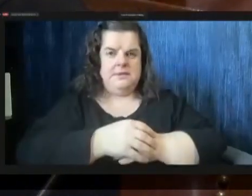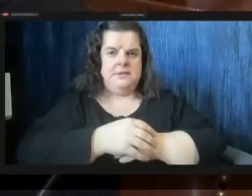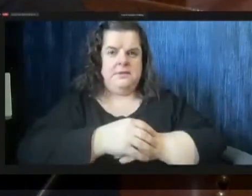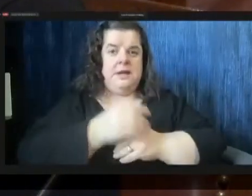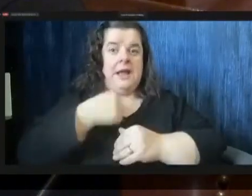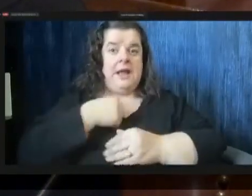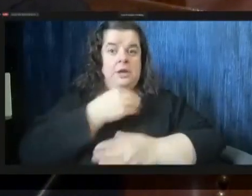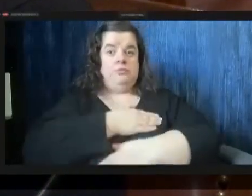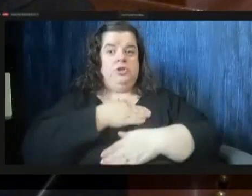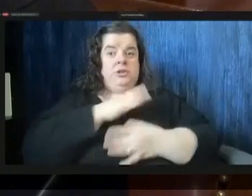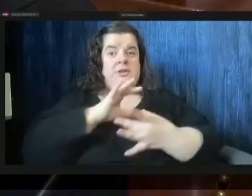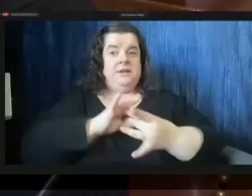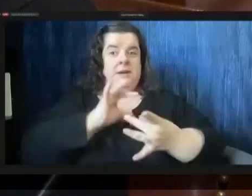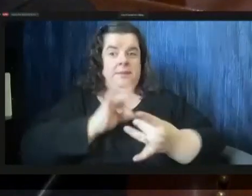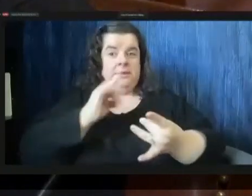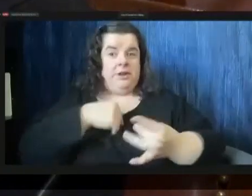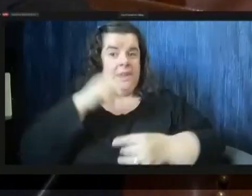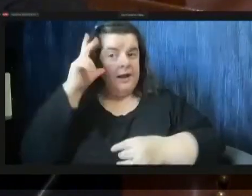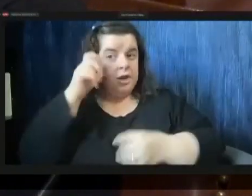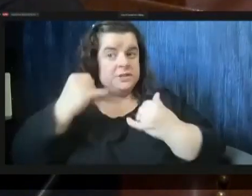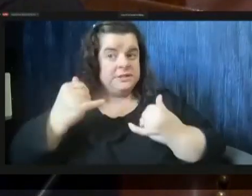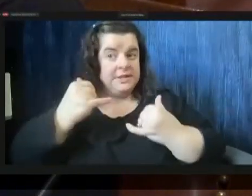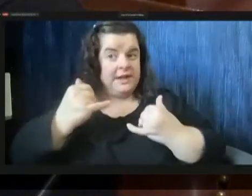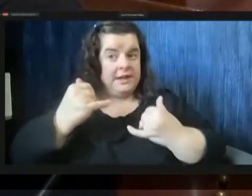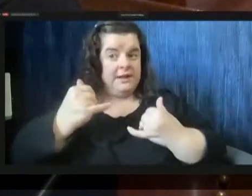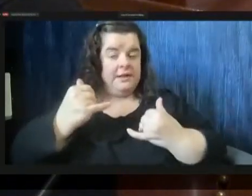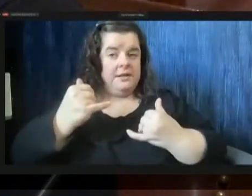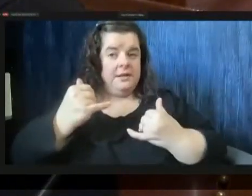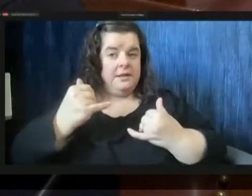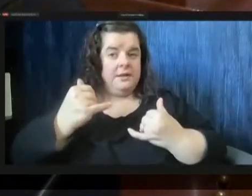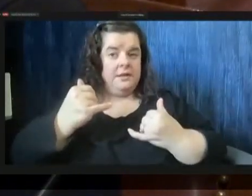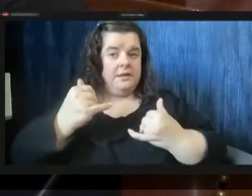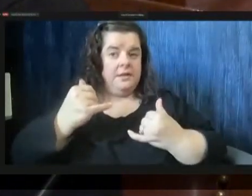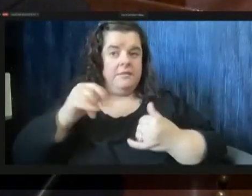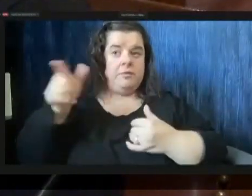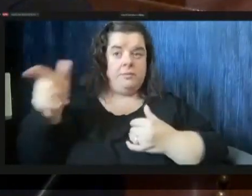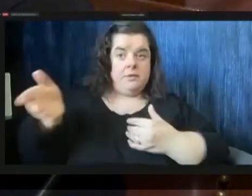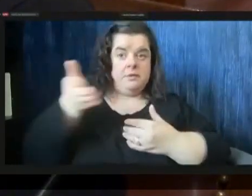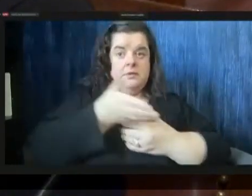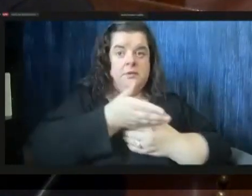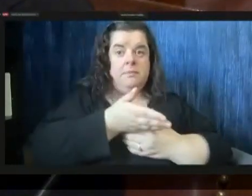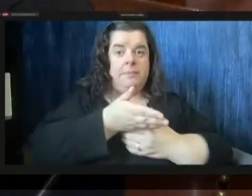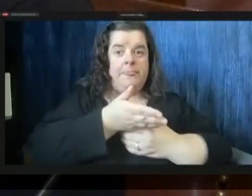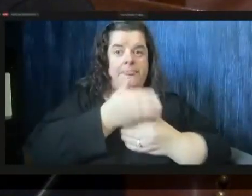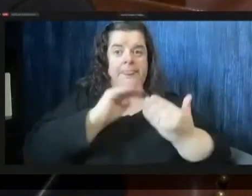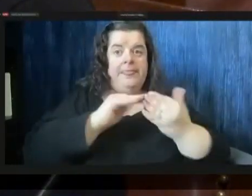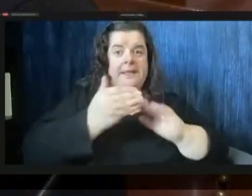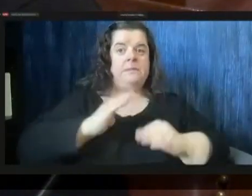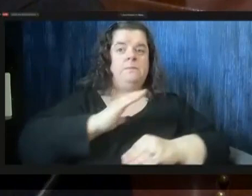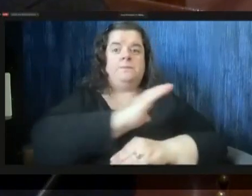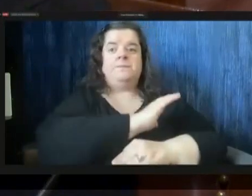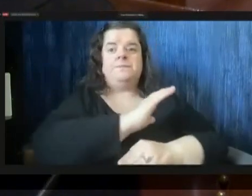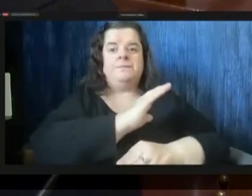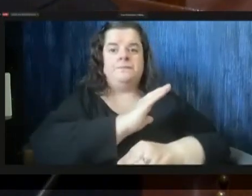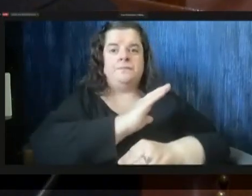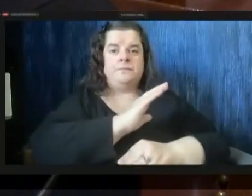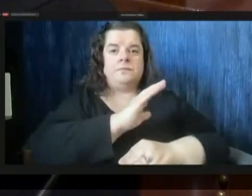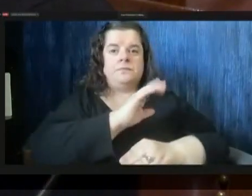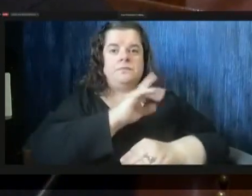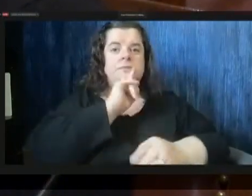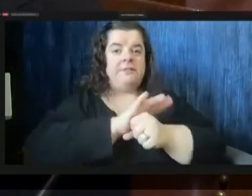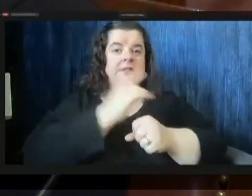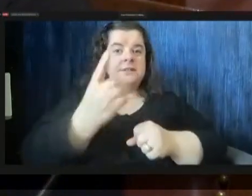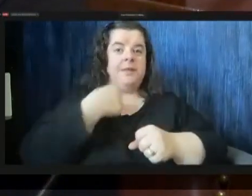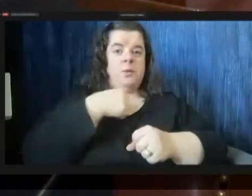the commentary that I've heard today from Ms. Lyons, as well as from each of you city council members. And so it's definitely something that we'll be able to take